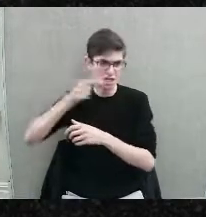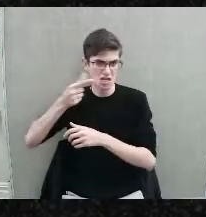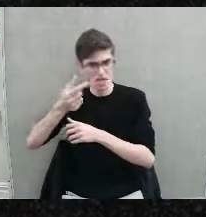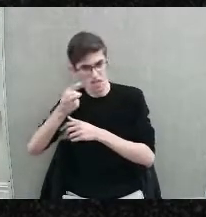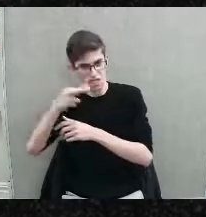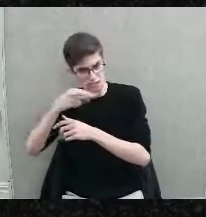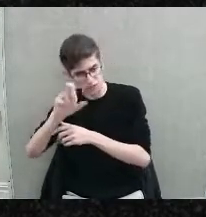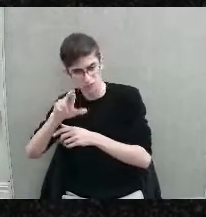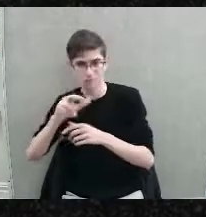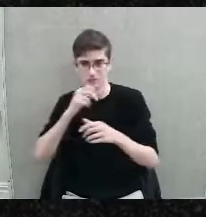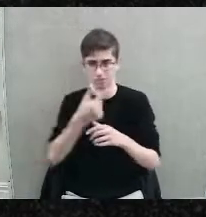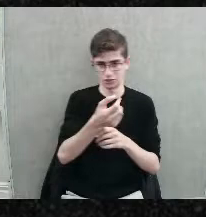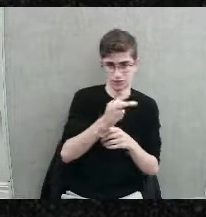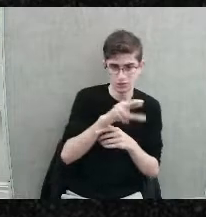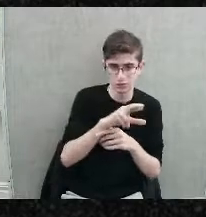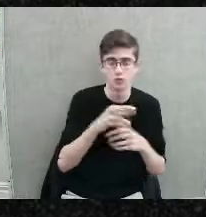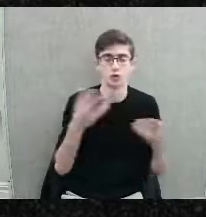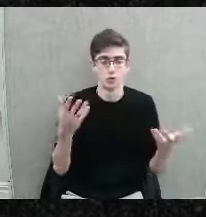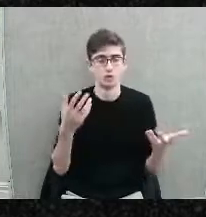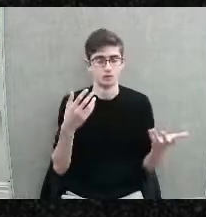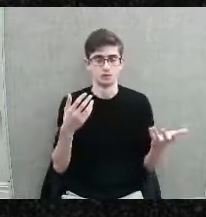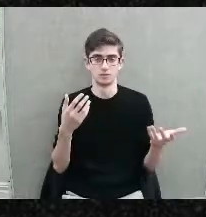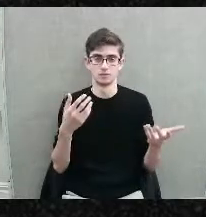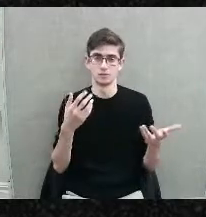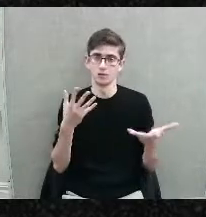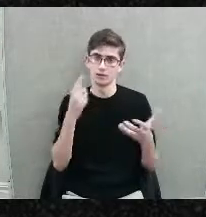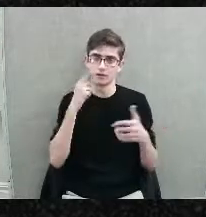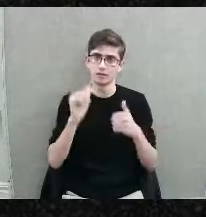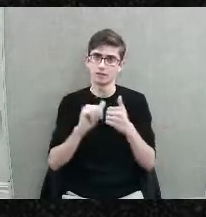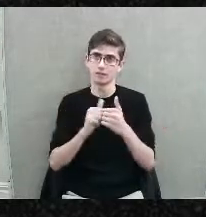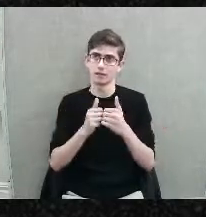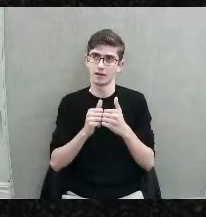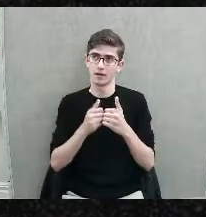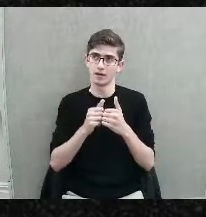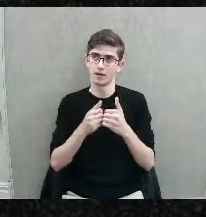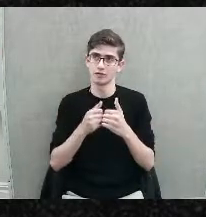panic or gender panic, yes, it's at the core of these new